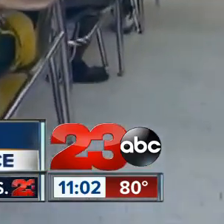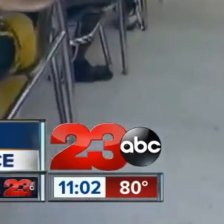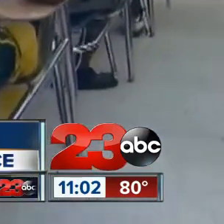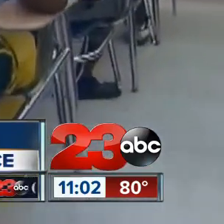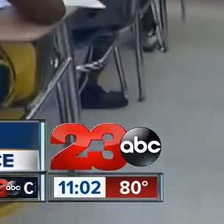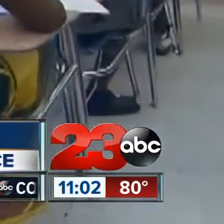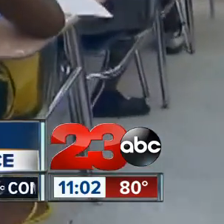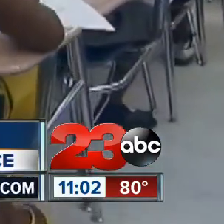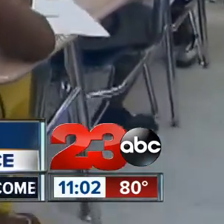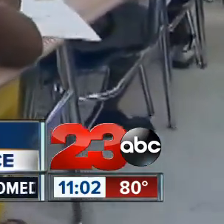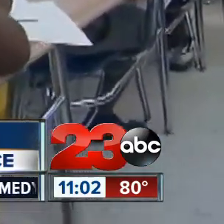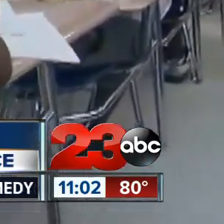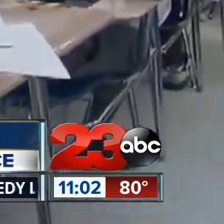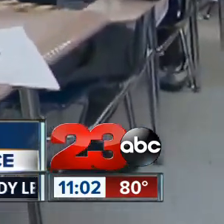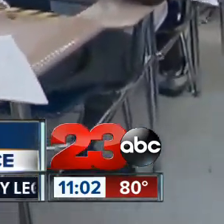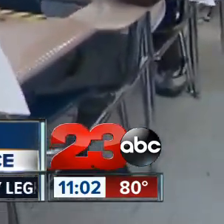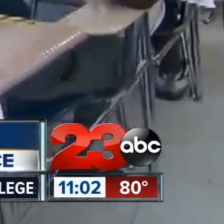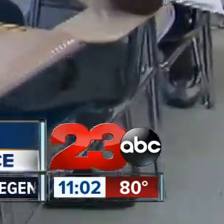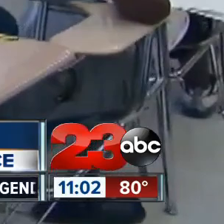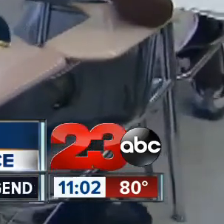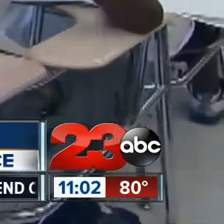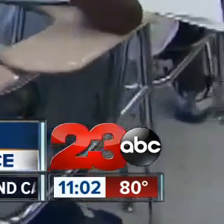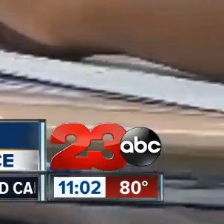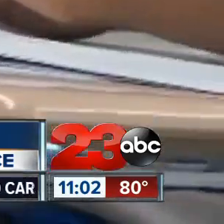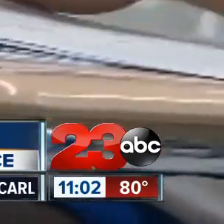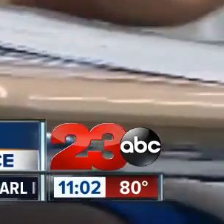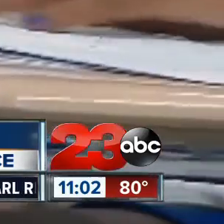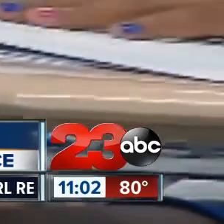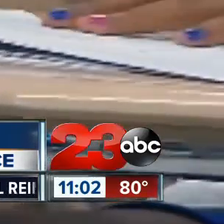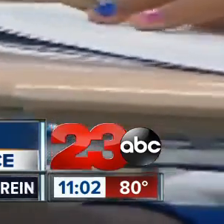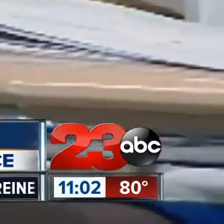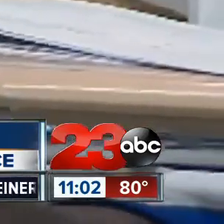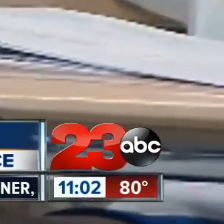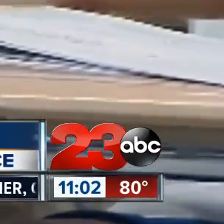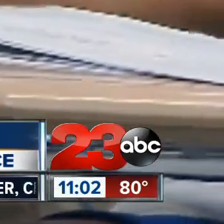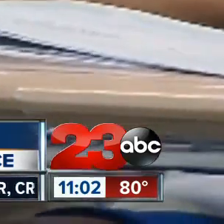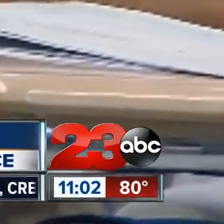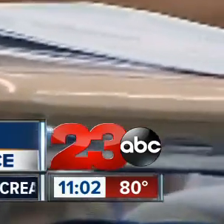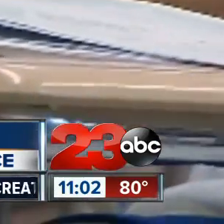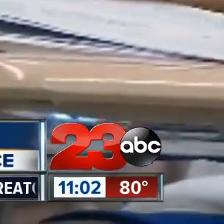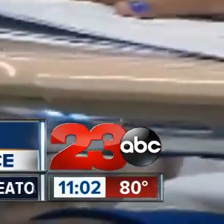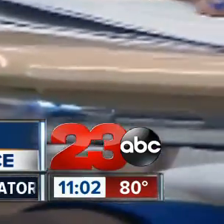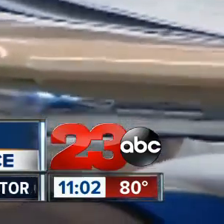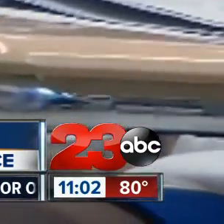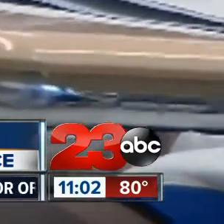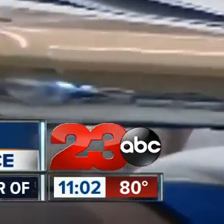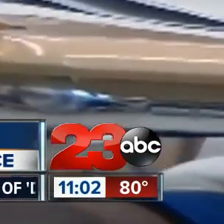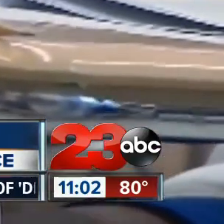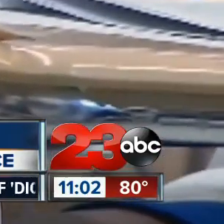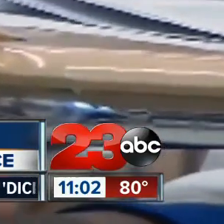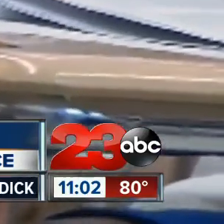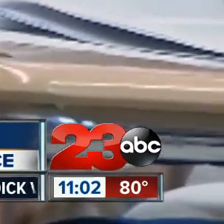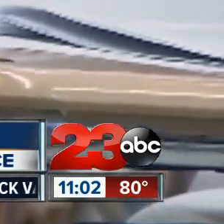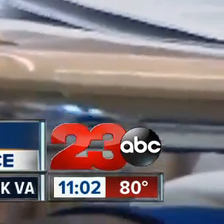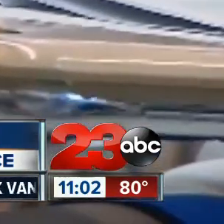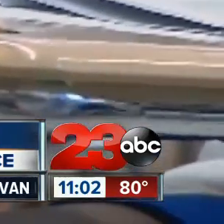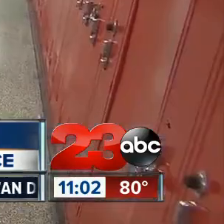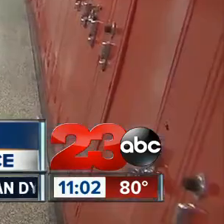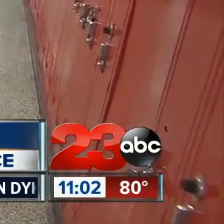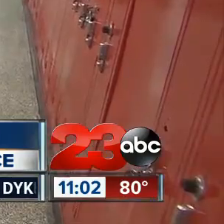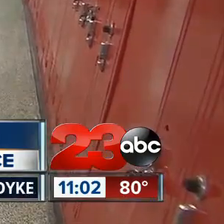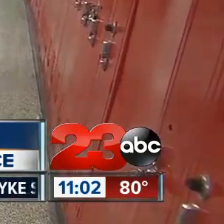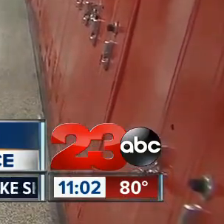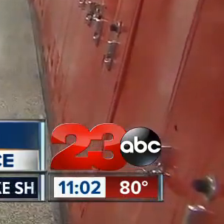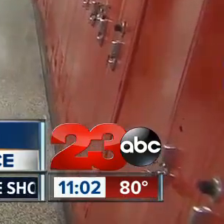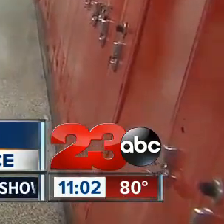the curriculum that they experience in school. They want to know all kinds of history, and they want to see representations that look like